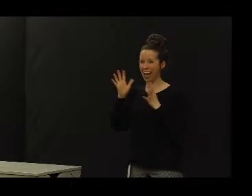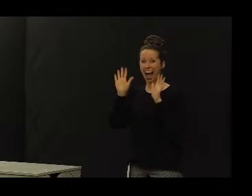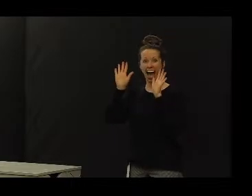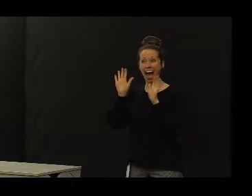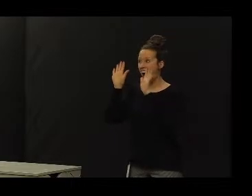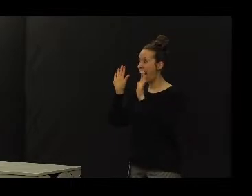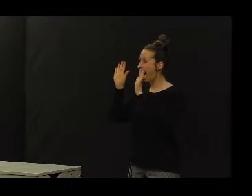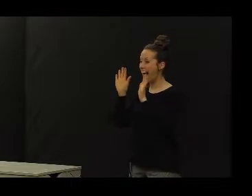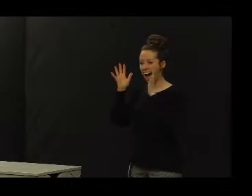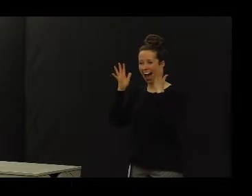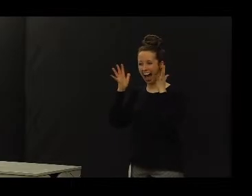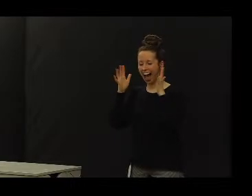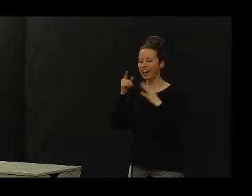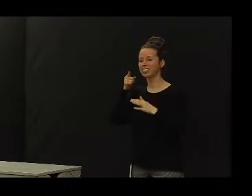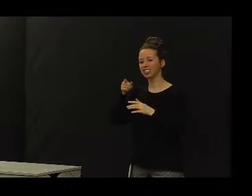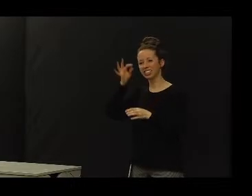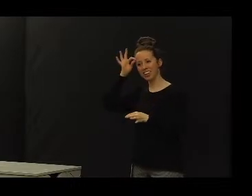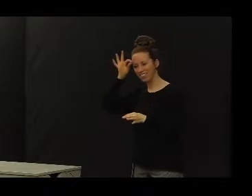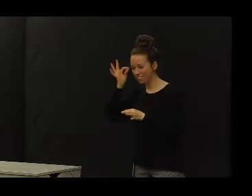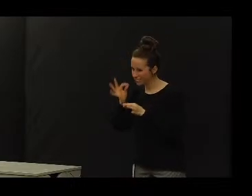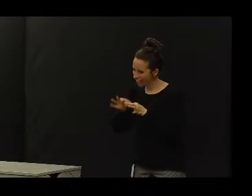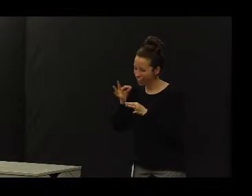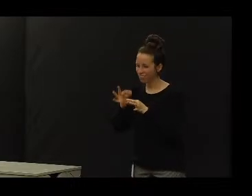has faithfully